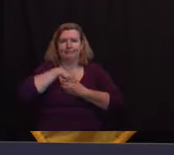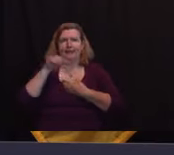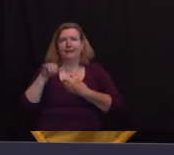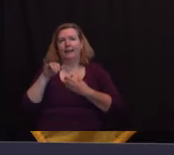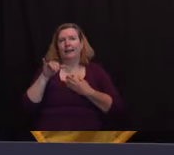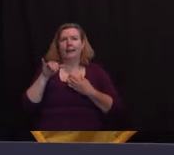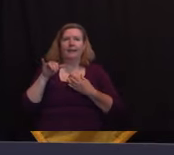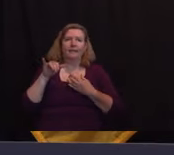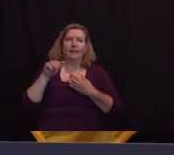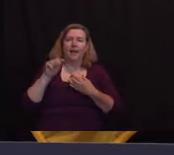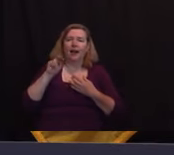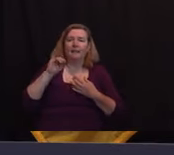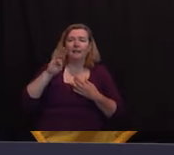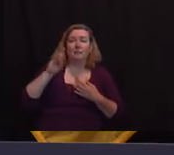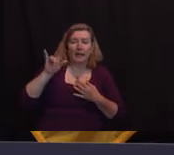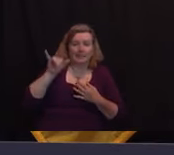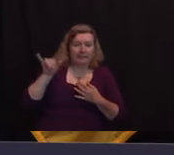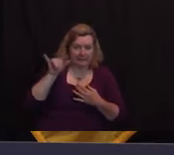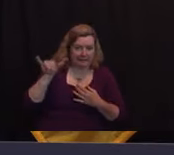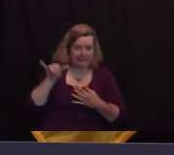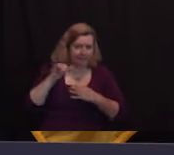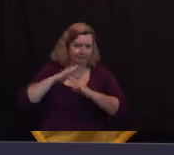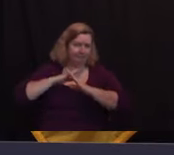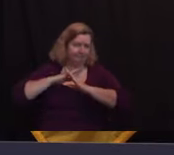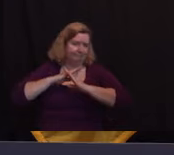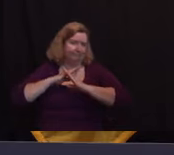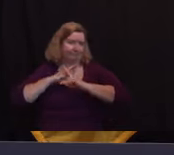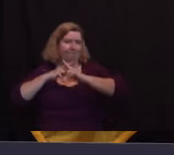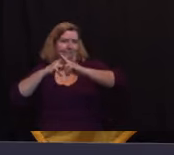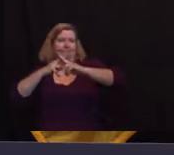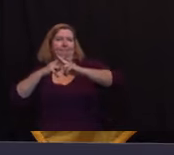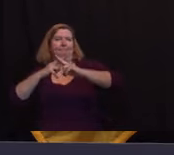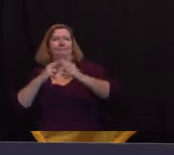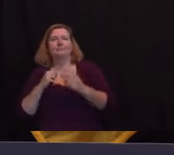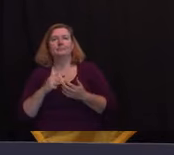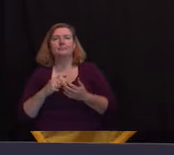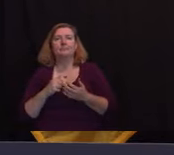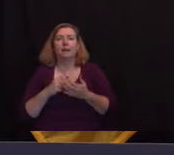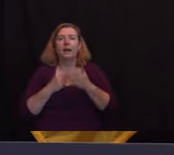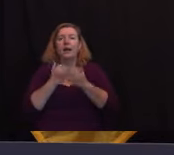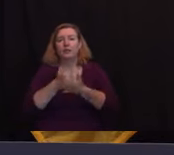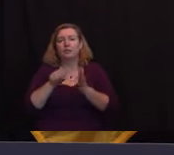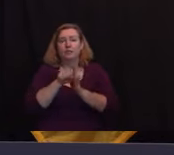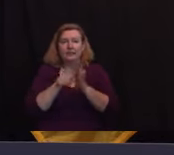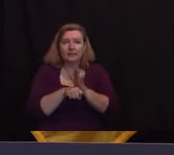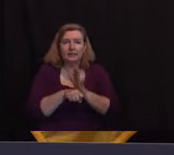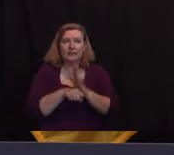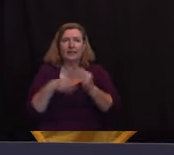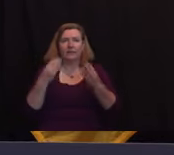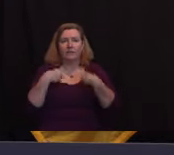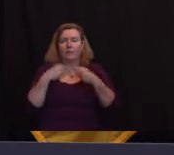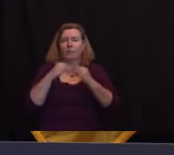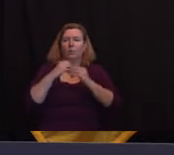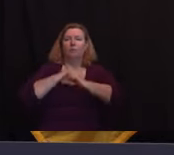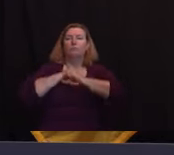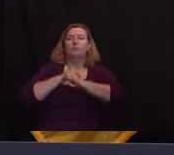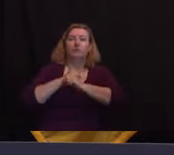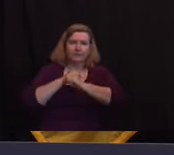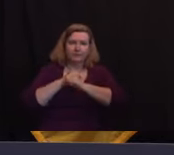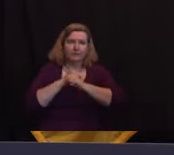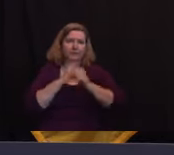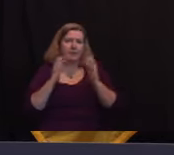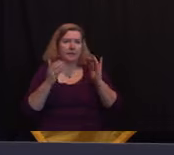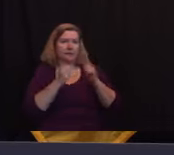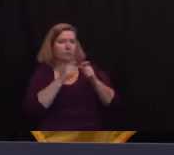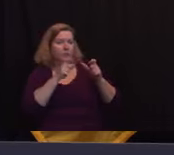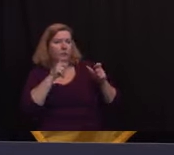tip your society into a much better place. And you asked, am I confident? The answer is I